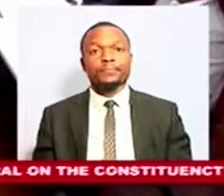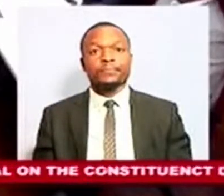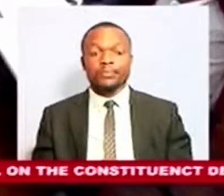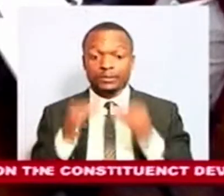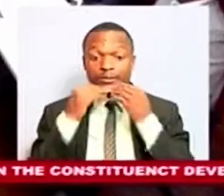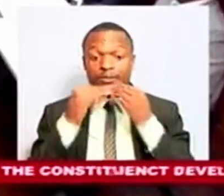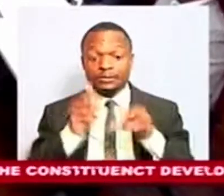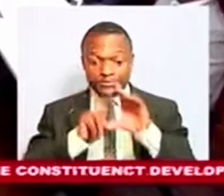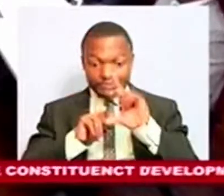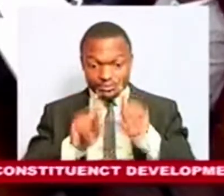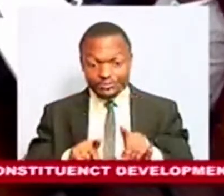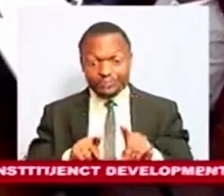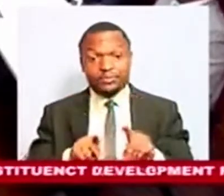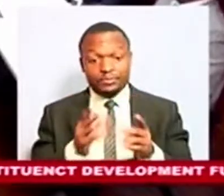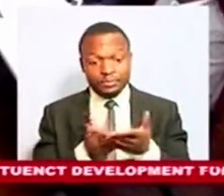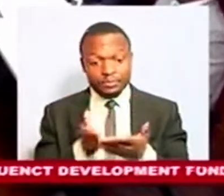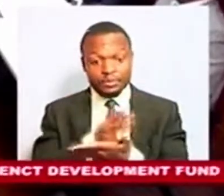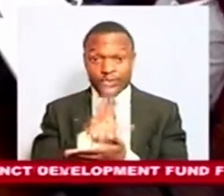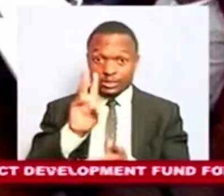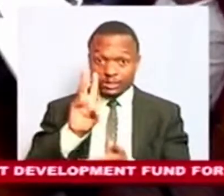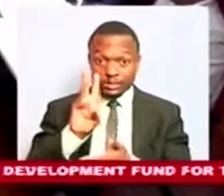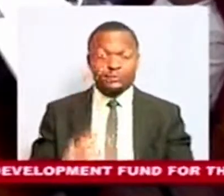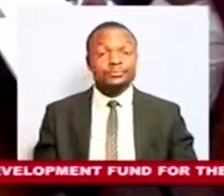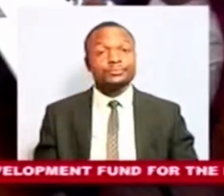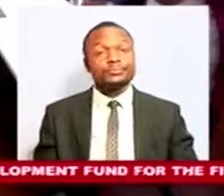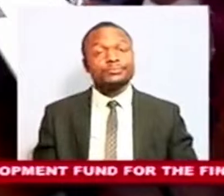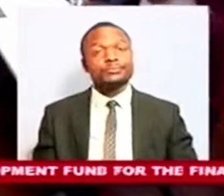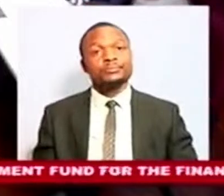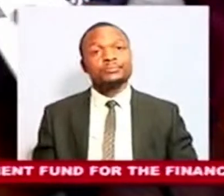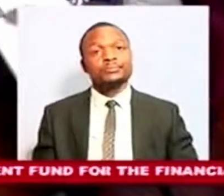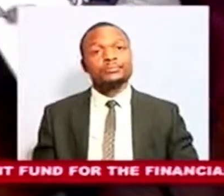Thank you, Honorable Chairperson. I take you to page 6.